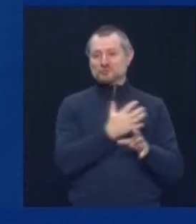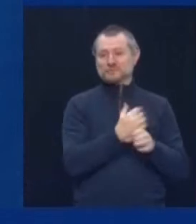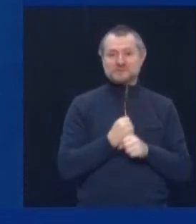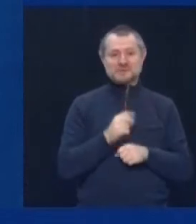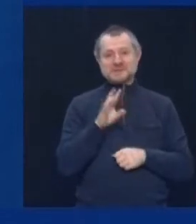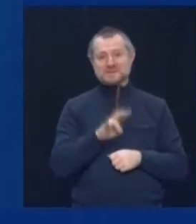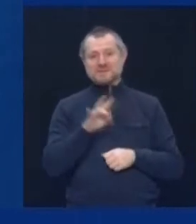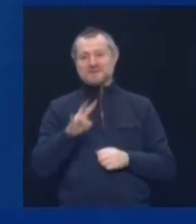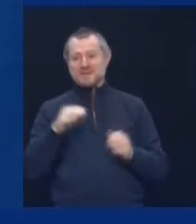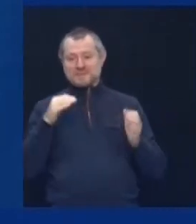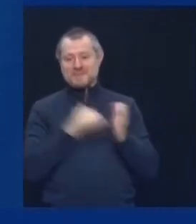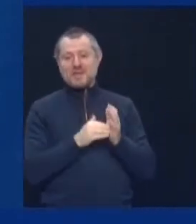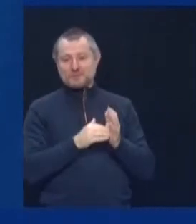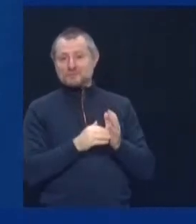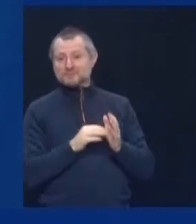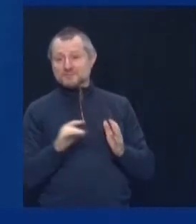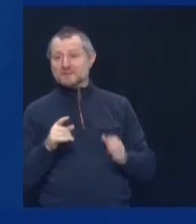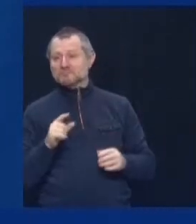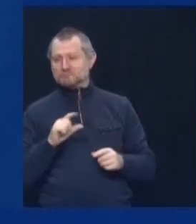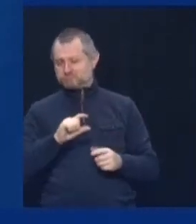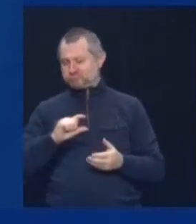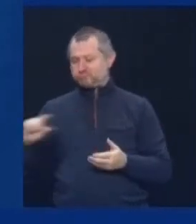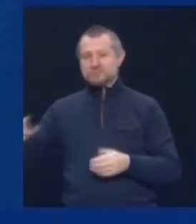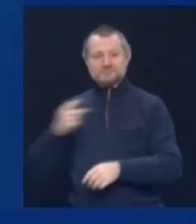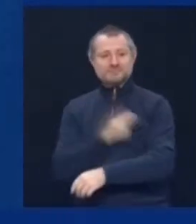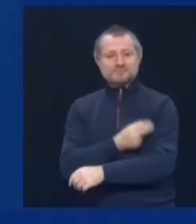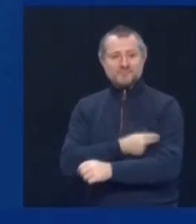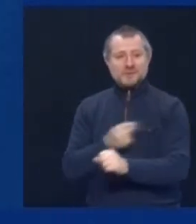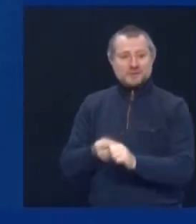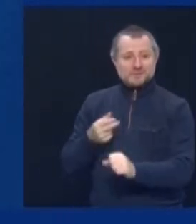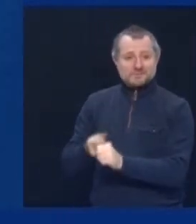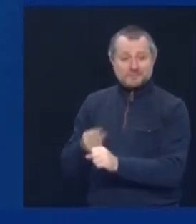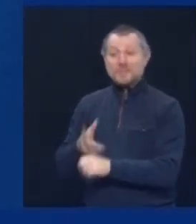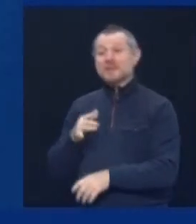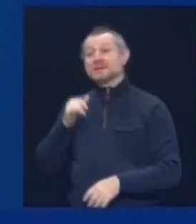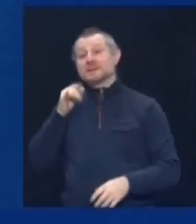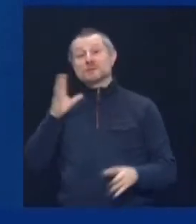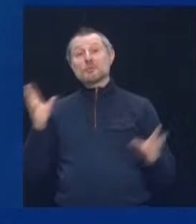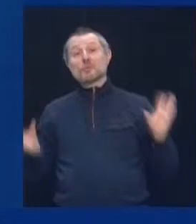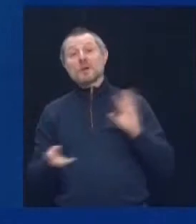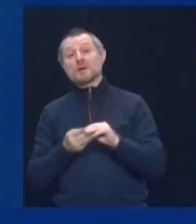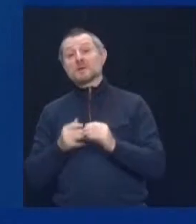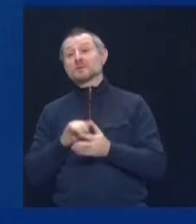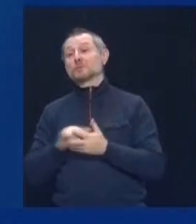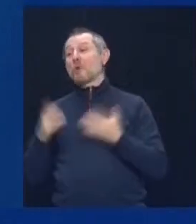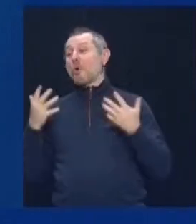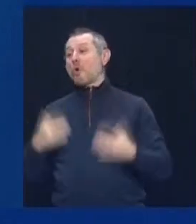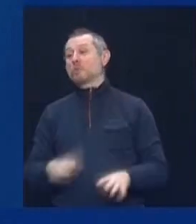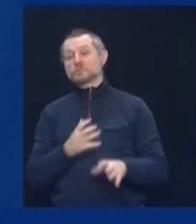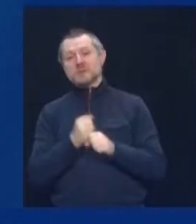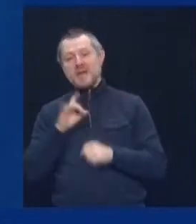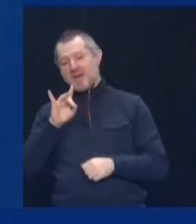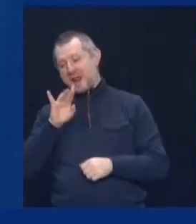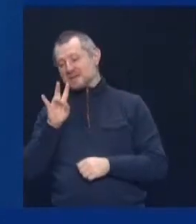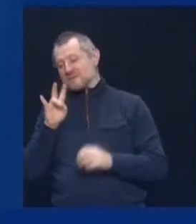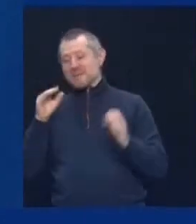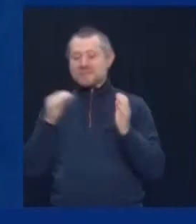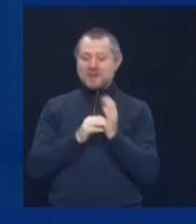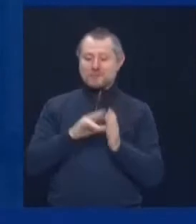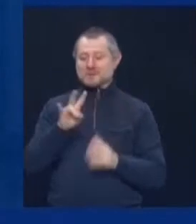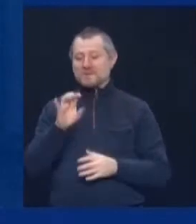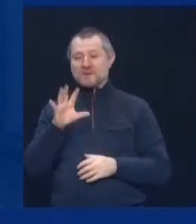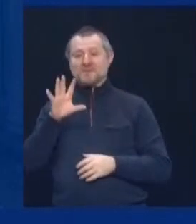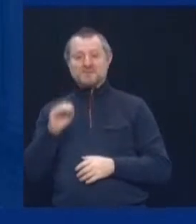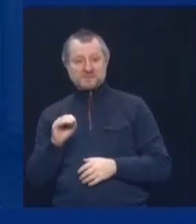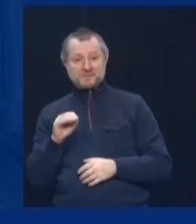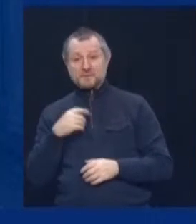77,000 doses yesterday. Total, we've received 87,000 doses. That's about the 170,000 doses that we were